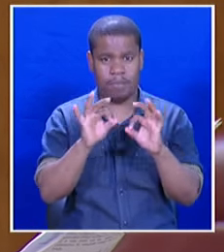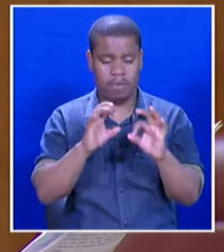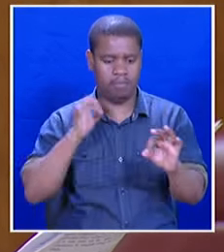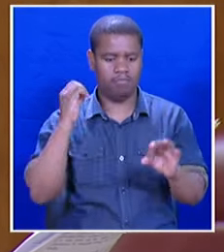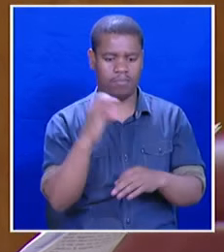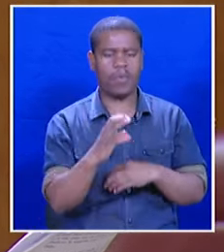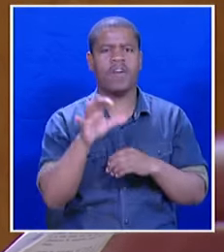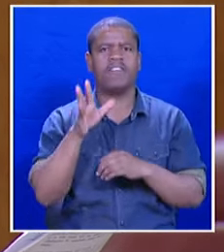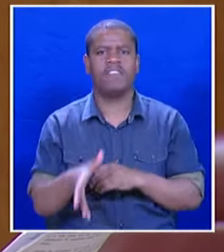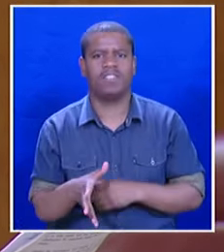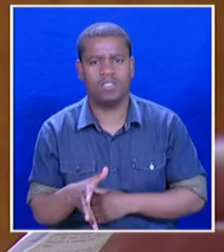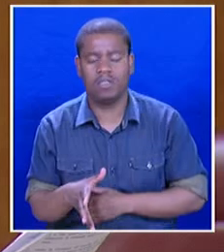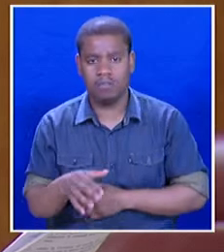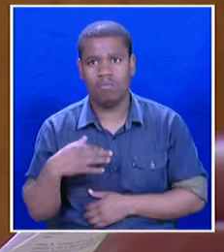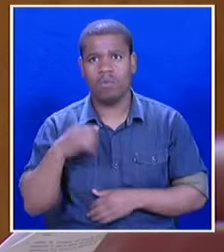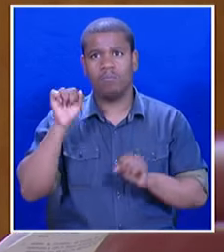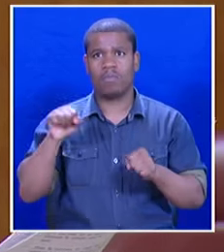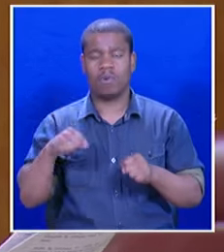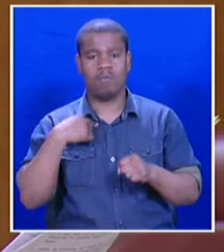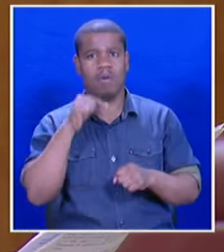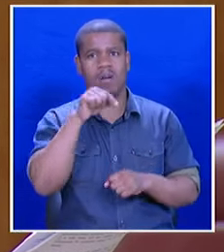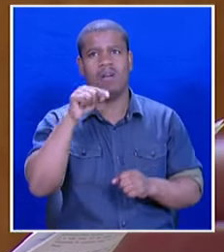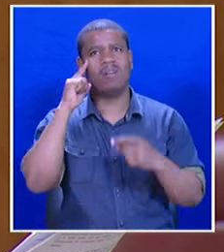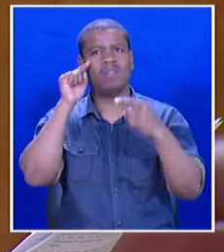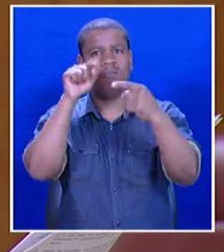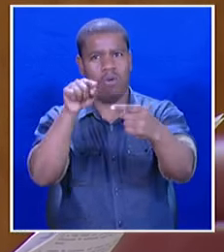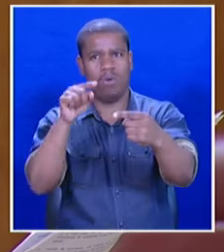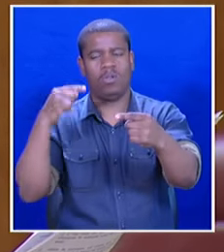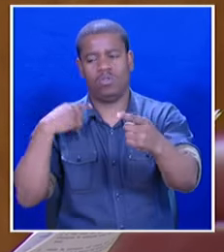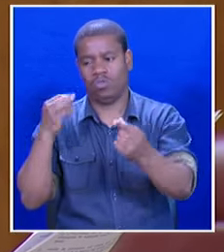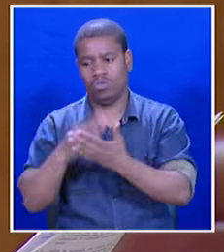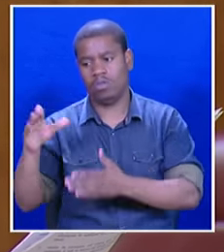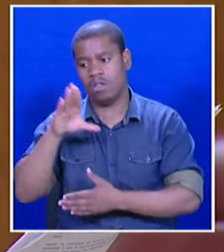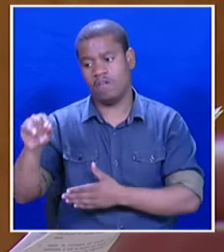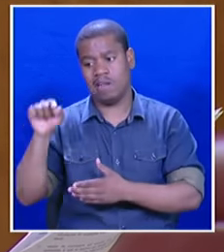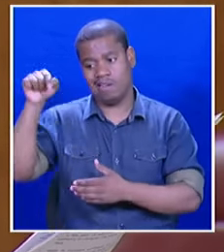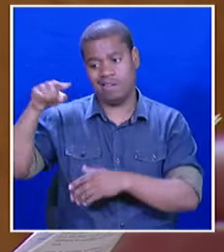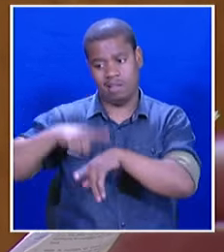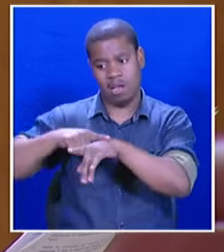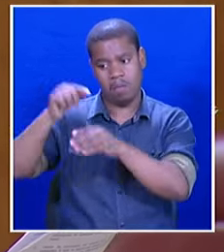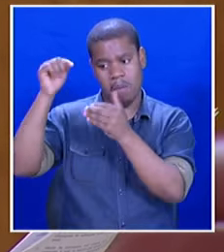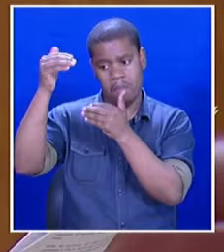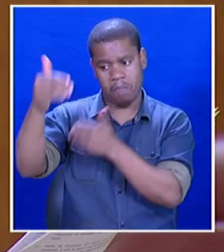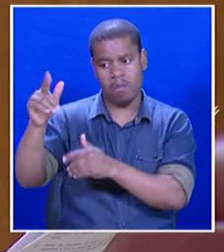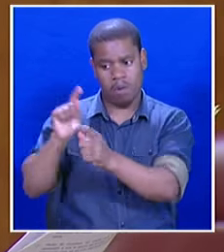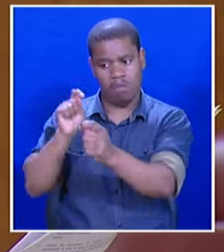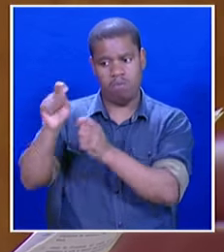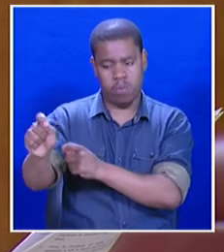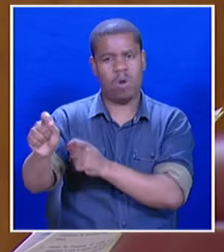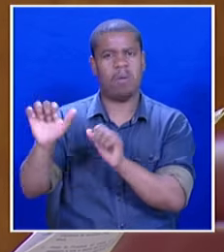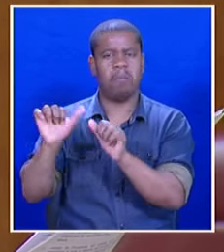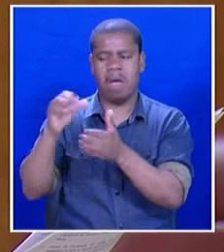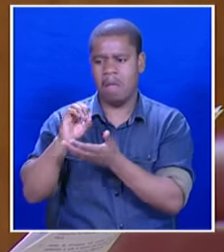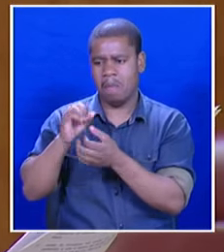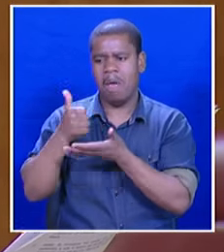Germany's intention to assist South Africa in its transition to a green economy under one of three focal